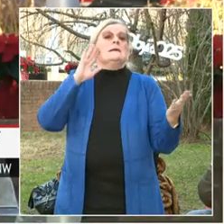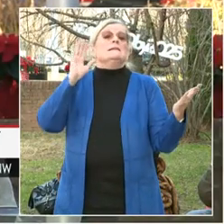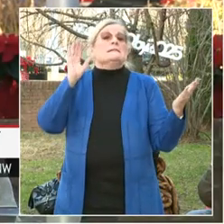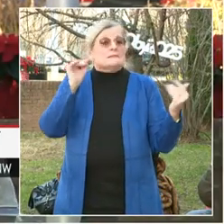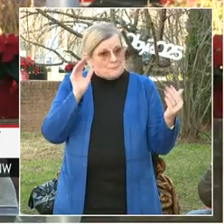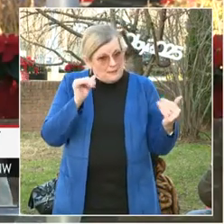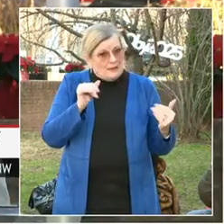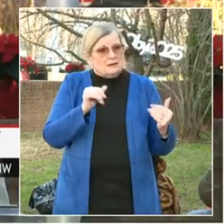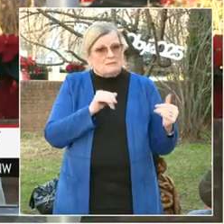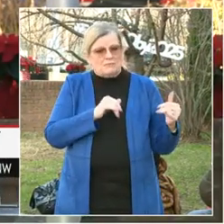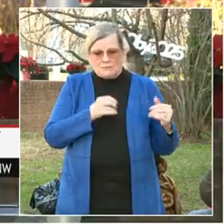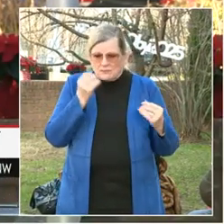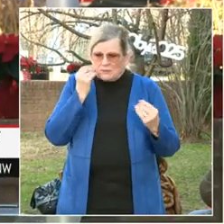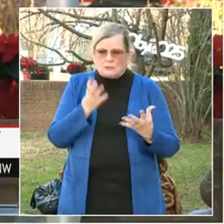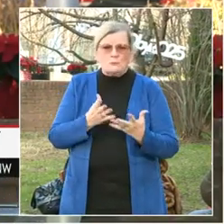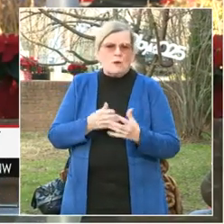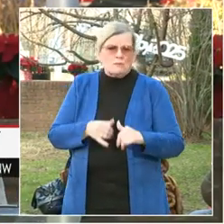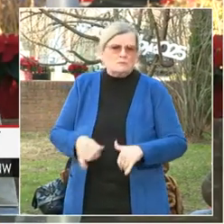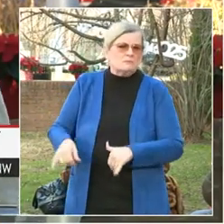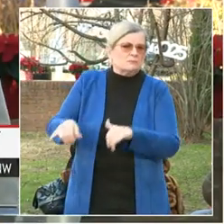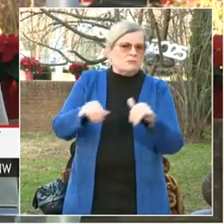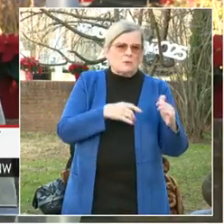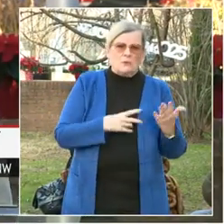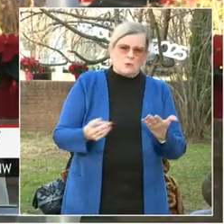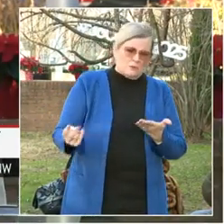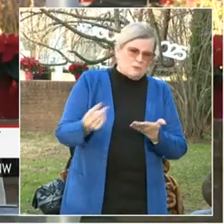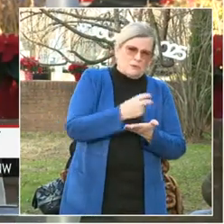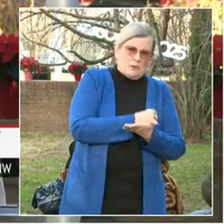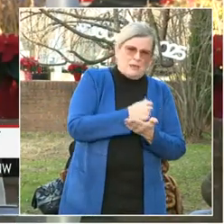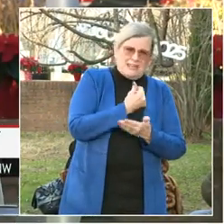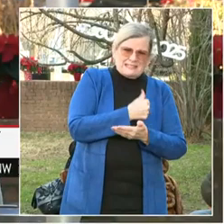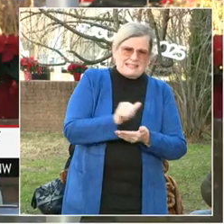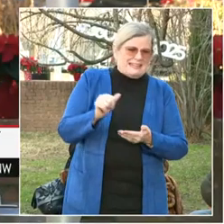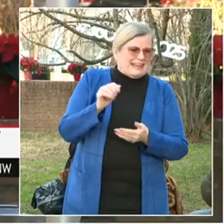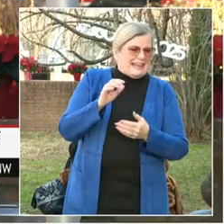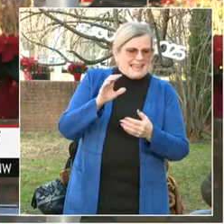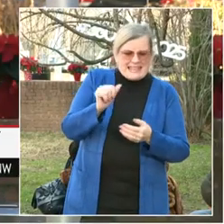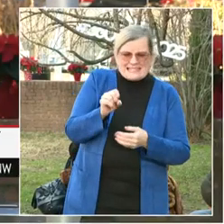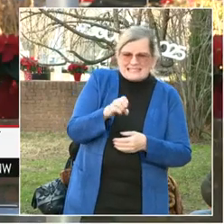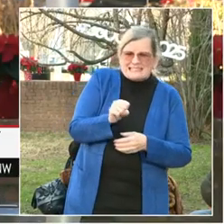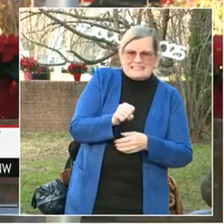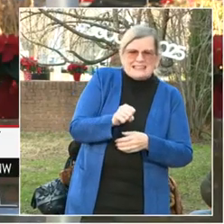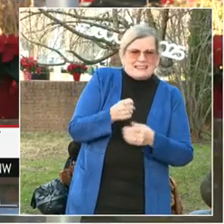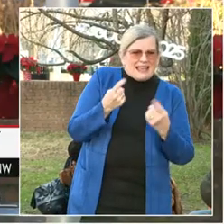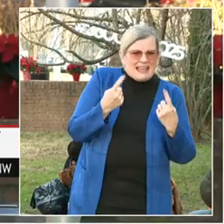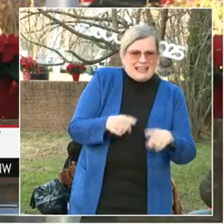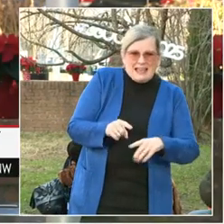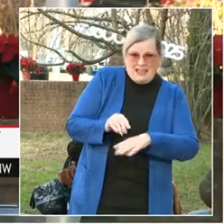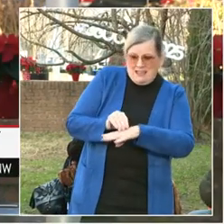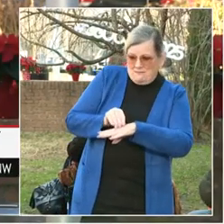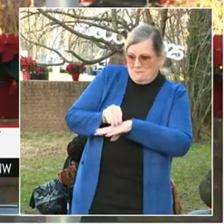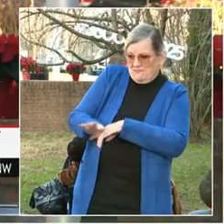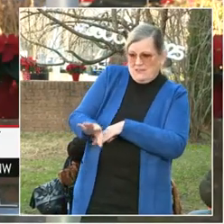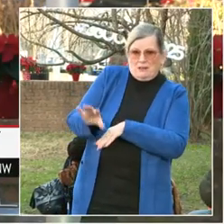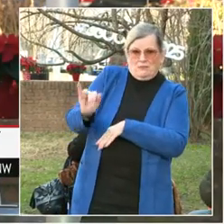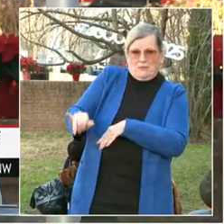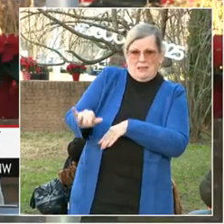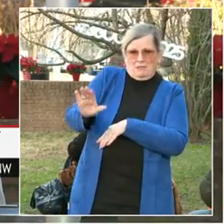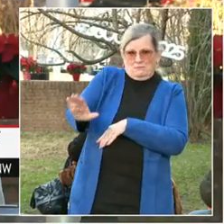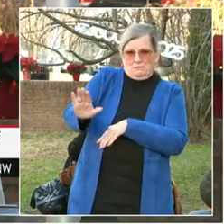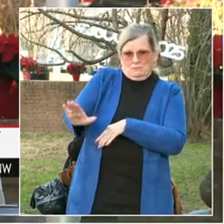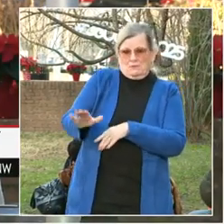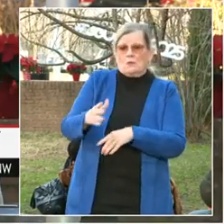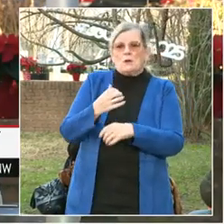we review any cases that have been implicated by the report to make sure the administration of justice has been